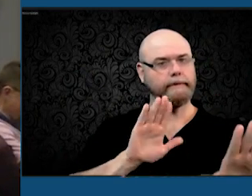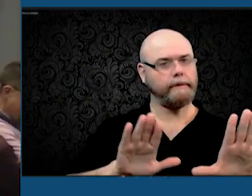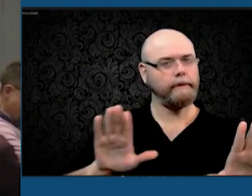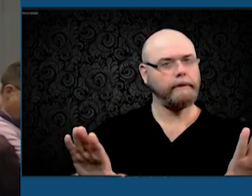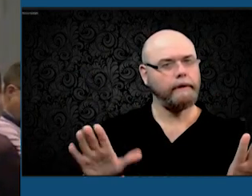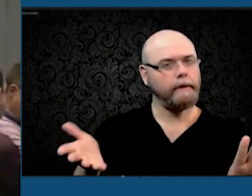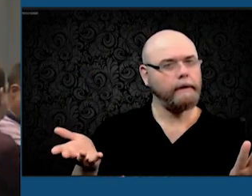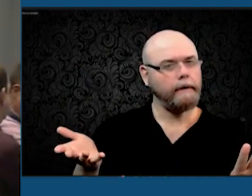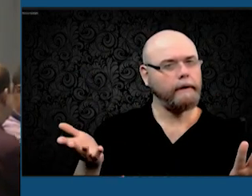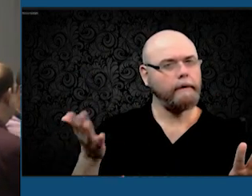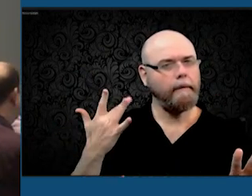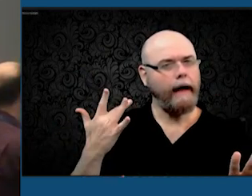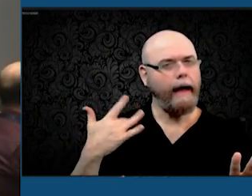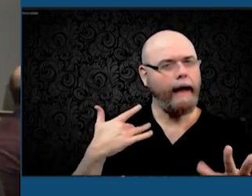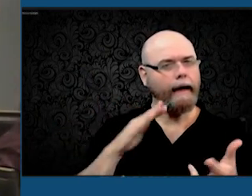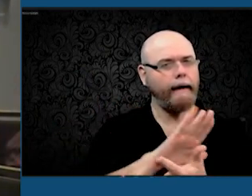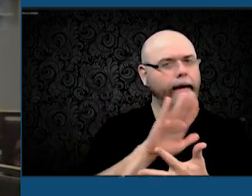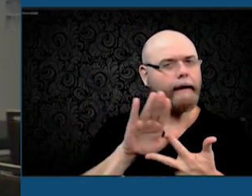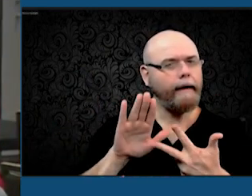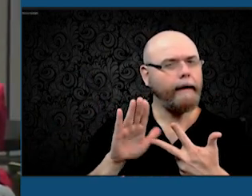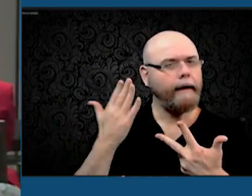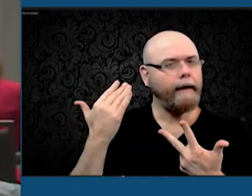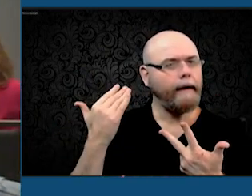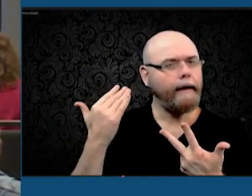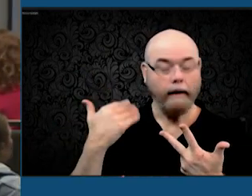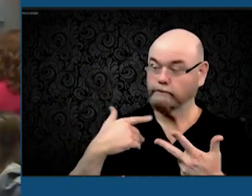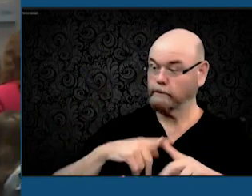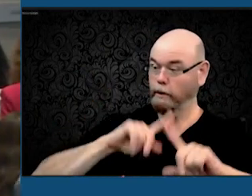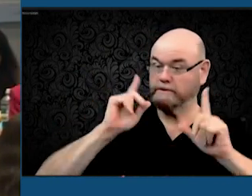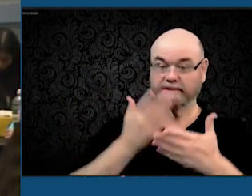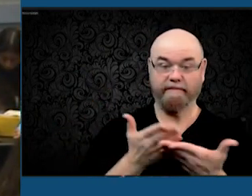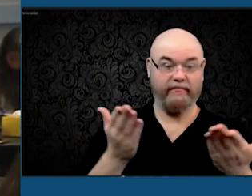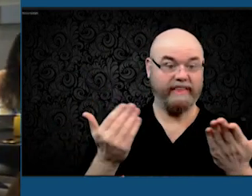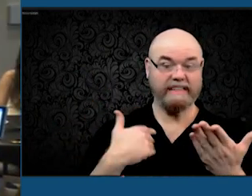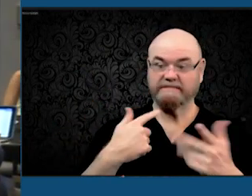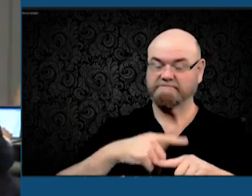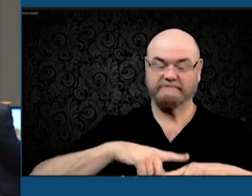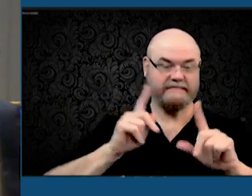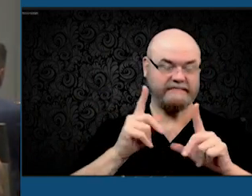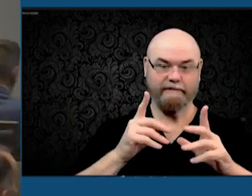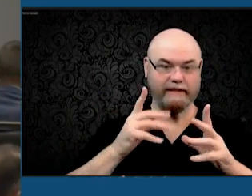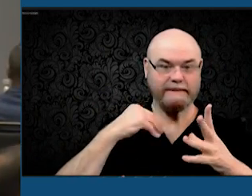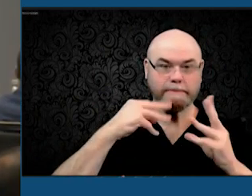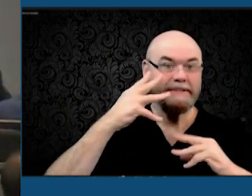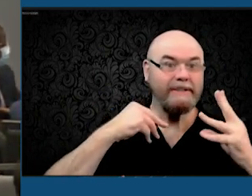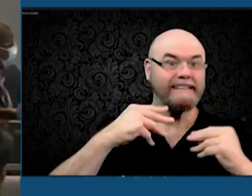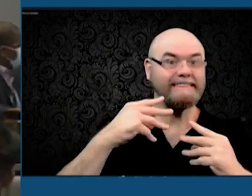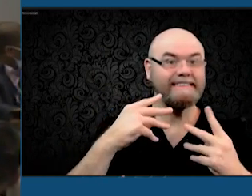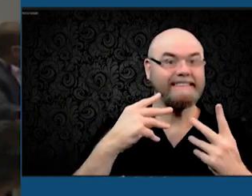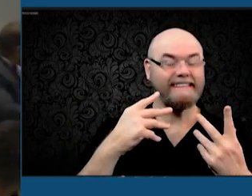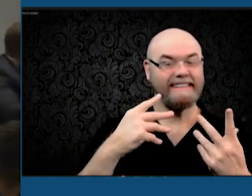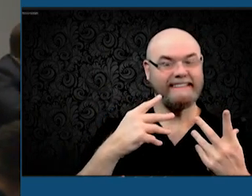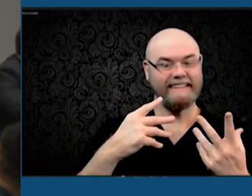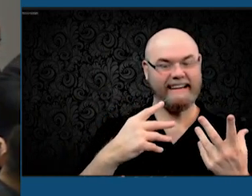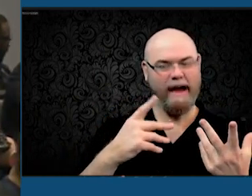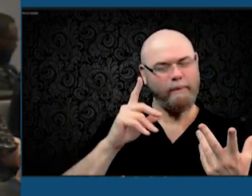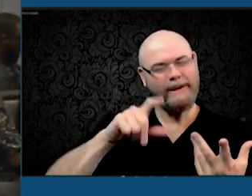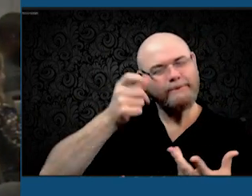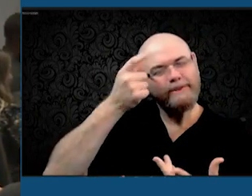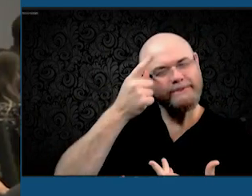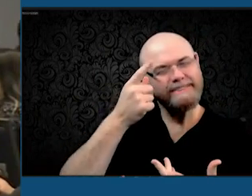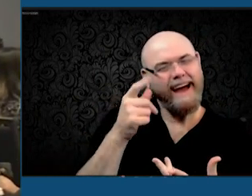understand that different things are going to cause each of us to feel a certain way. And we need to be empathic towards that as opposed to